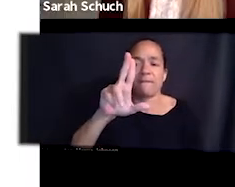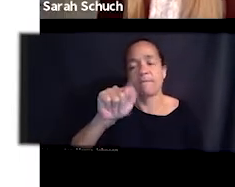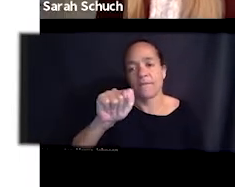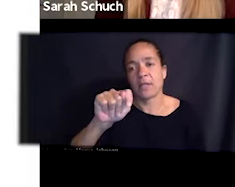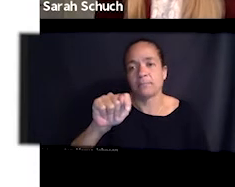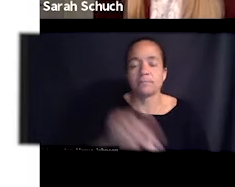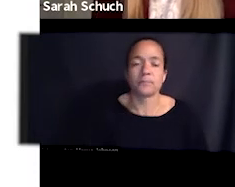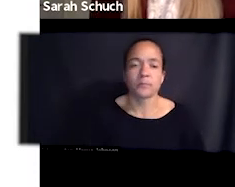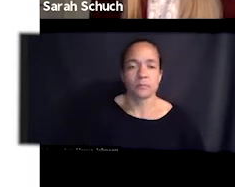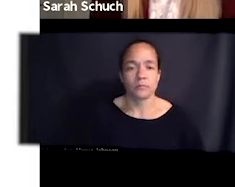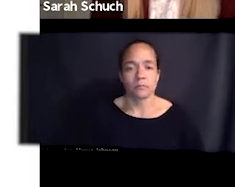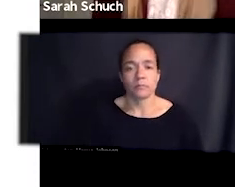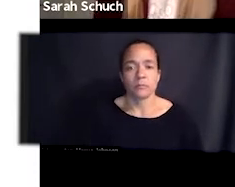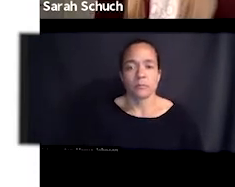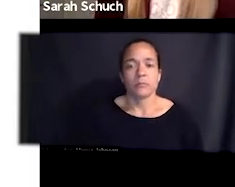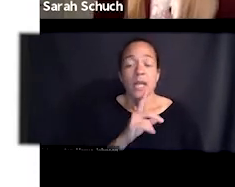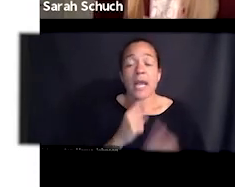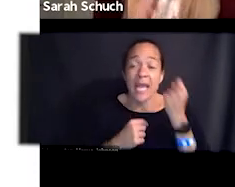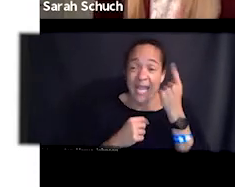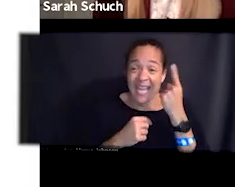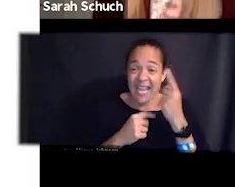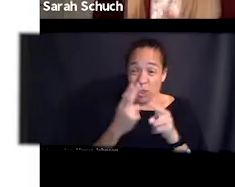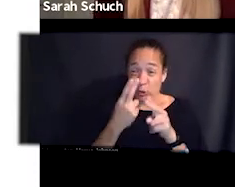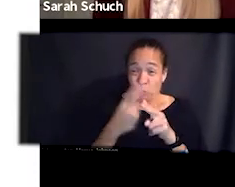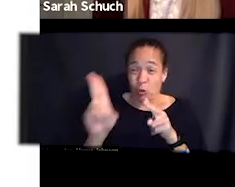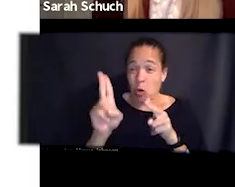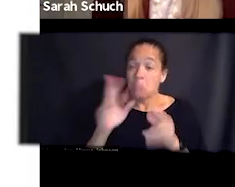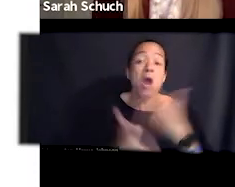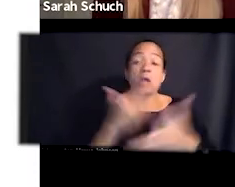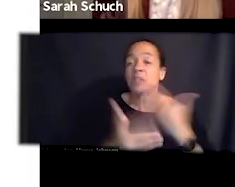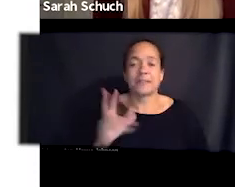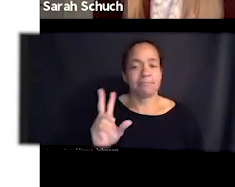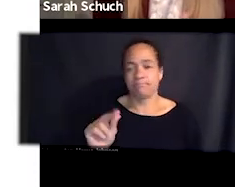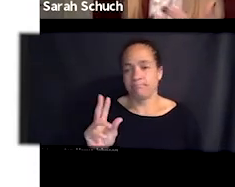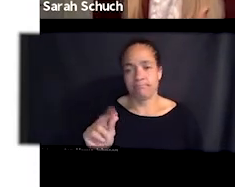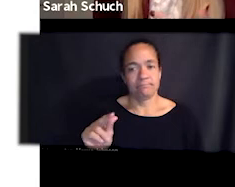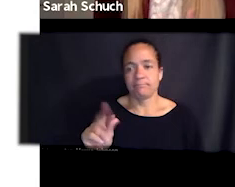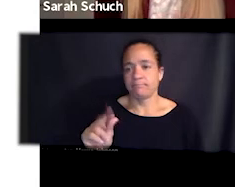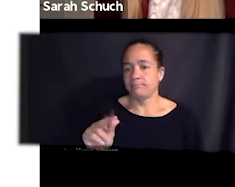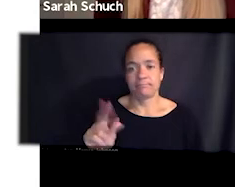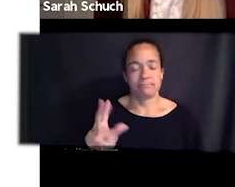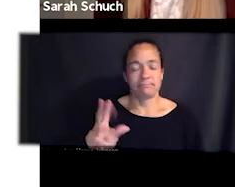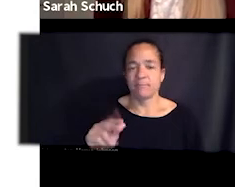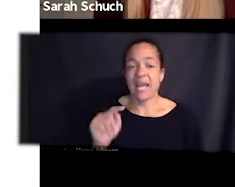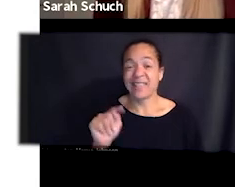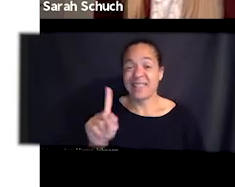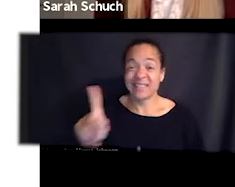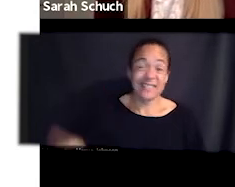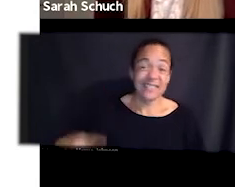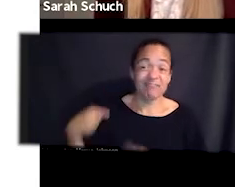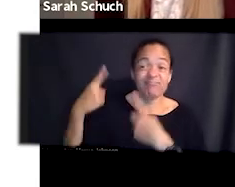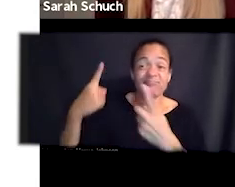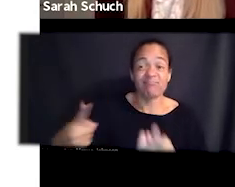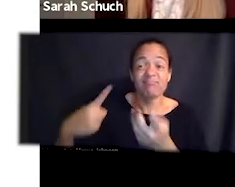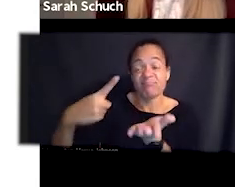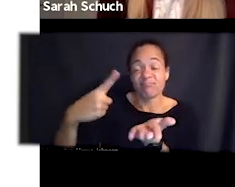And it wasn't a short process. We definitely didn't just throw some things together. So this has been going on for a while, but we